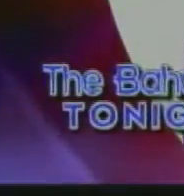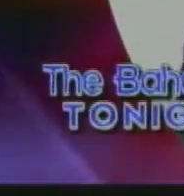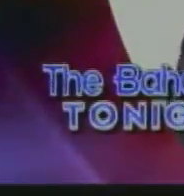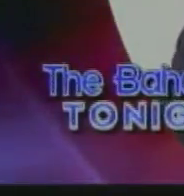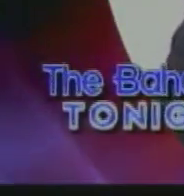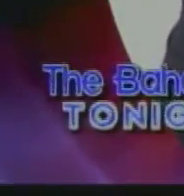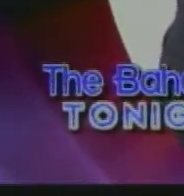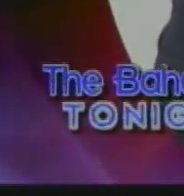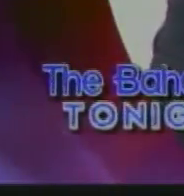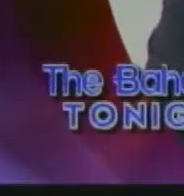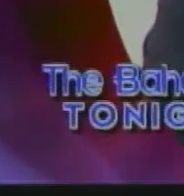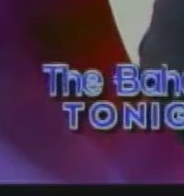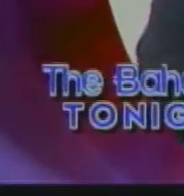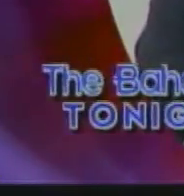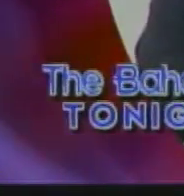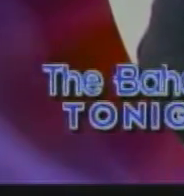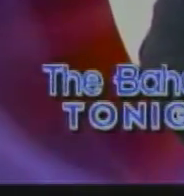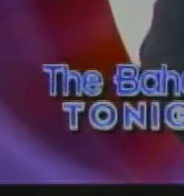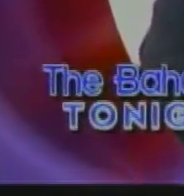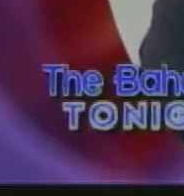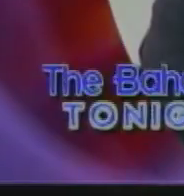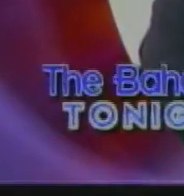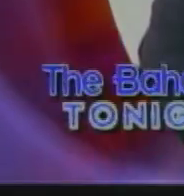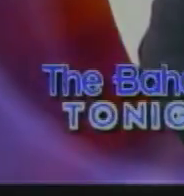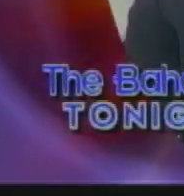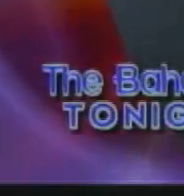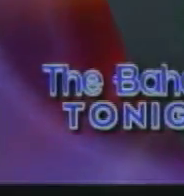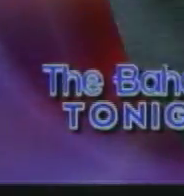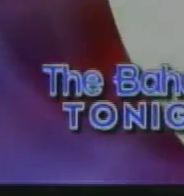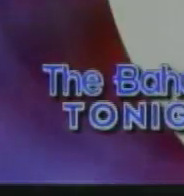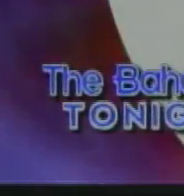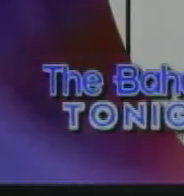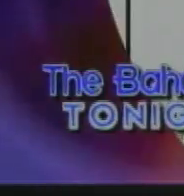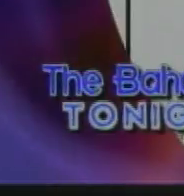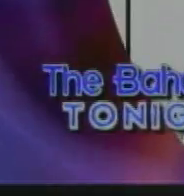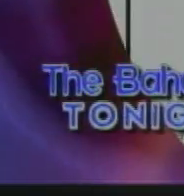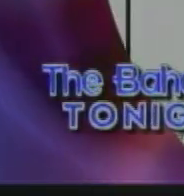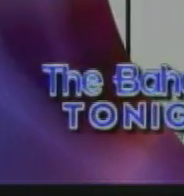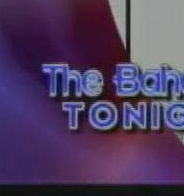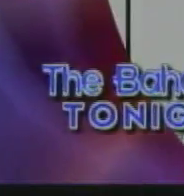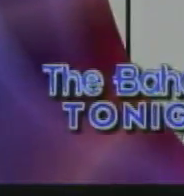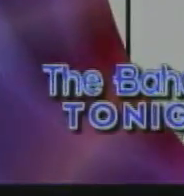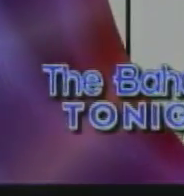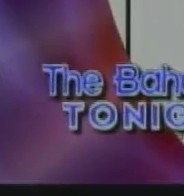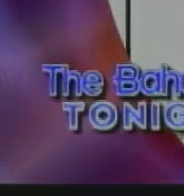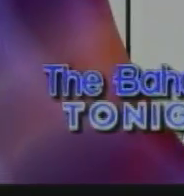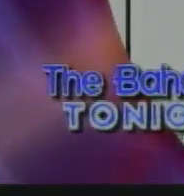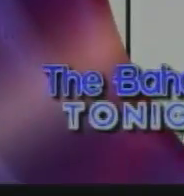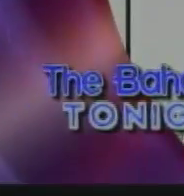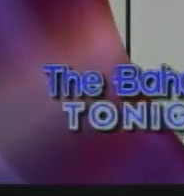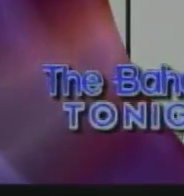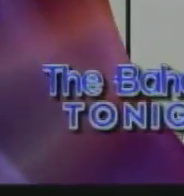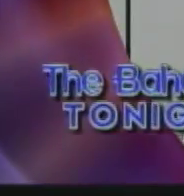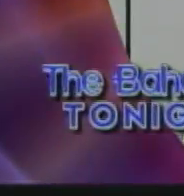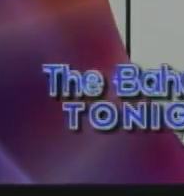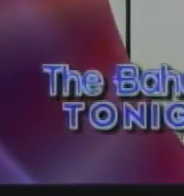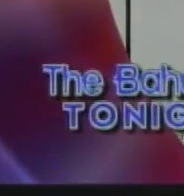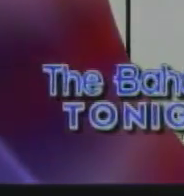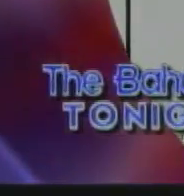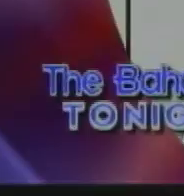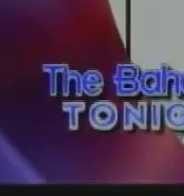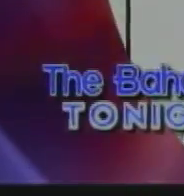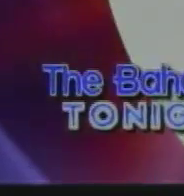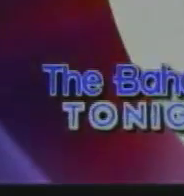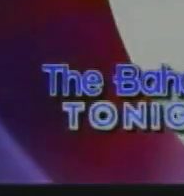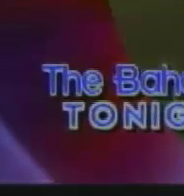guarantee scheme. The guaranteed loan program could be reinstated. Police on the hunt for a suspect in the Abaco human